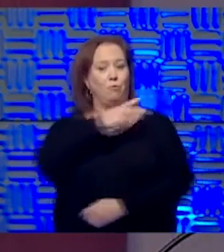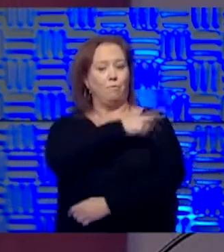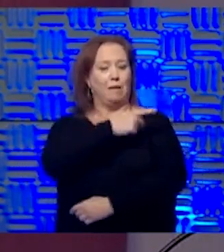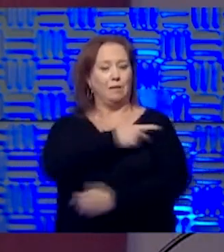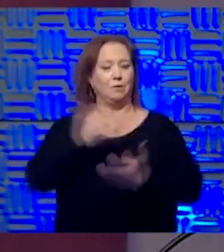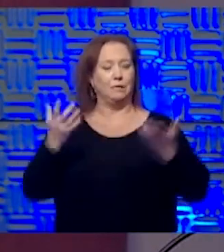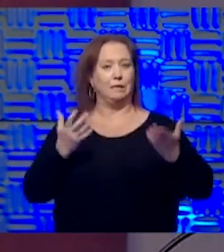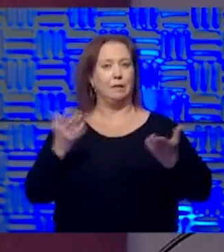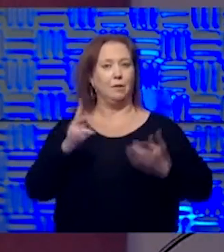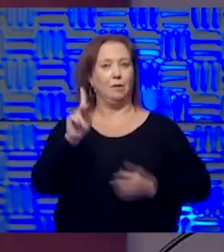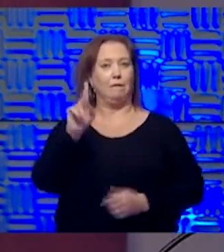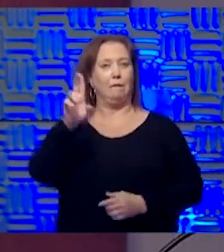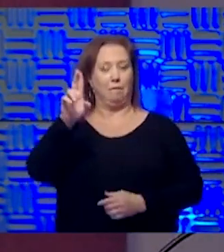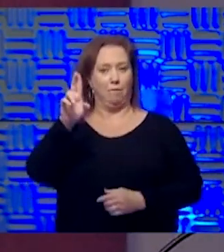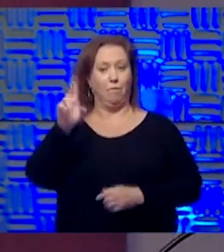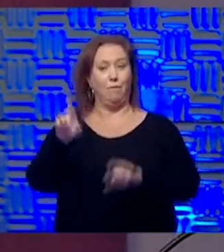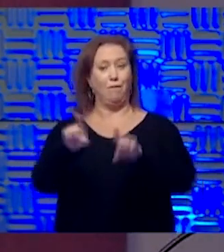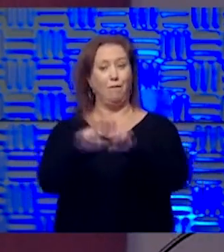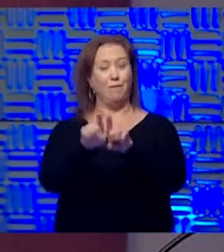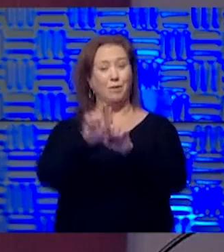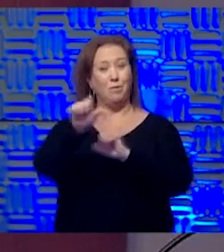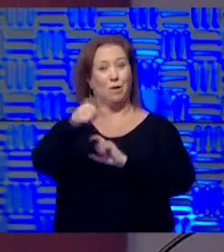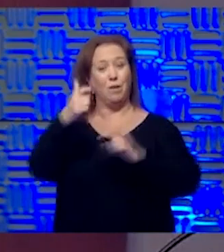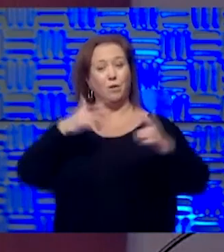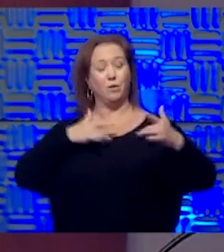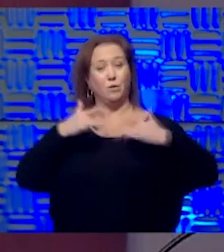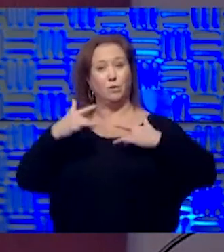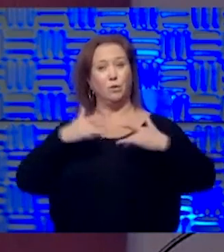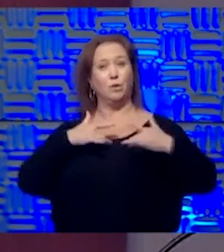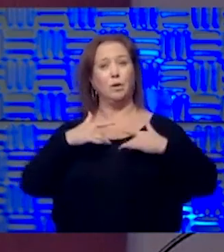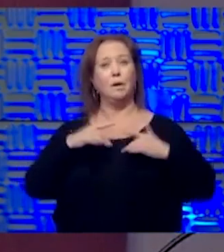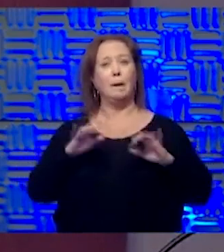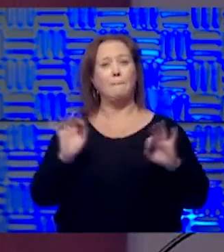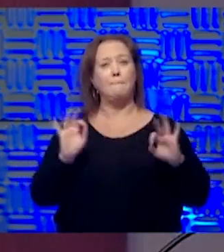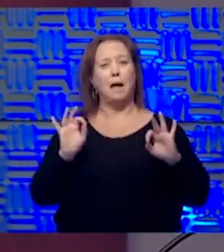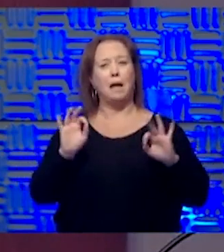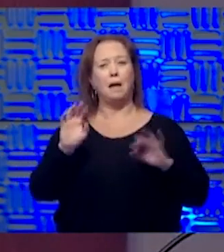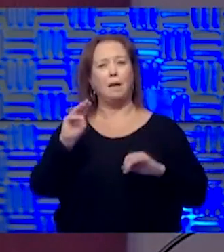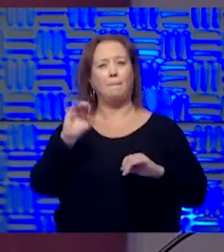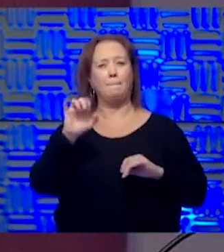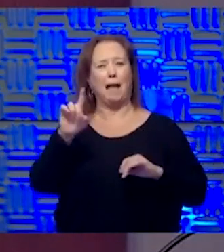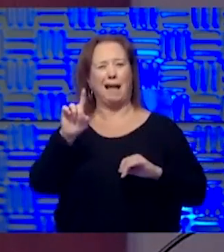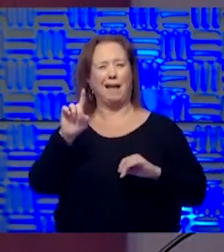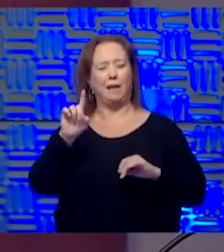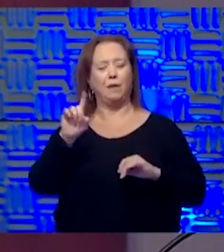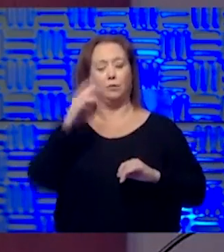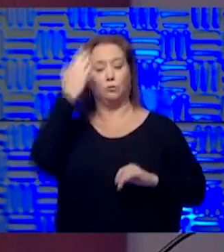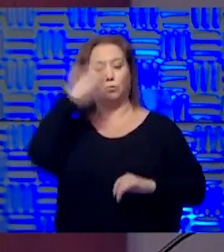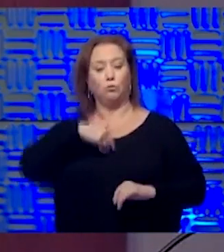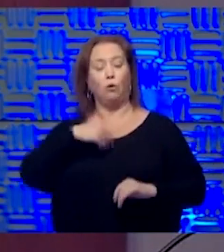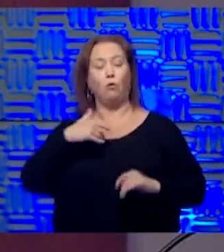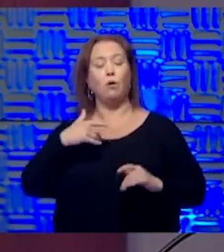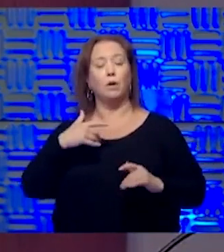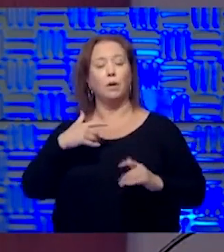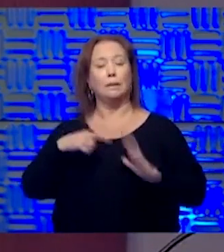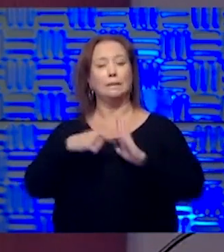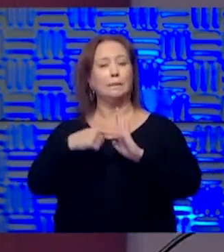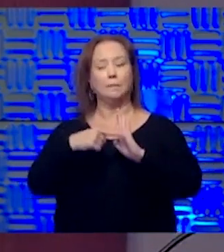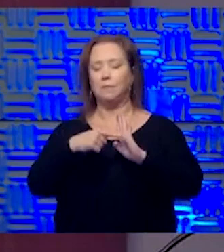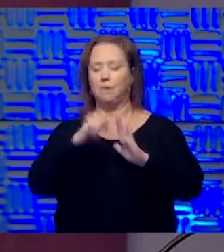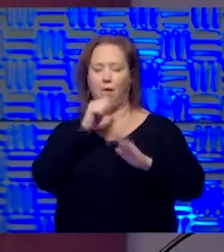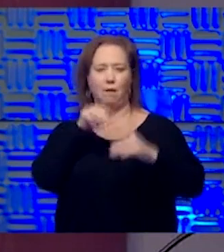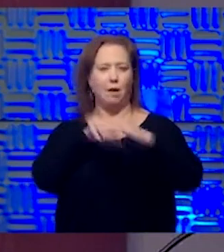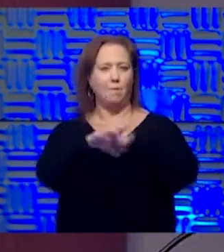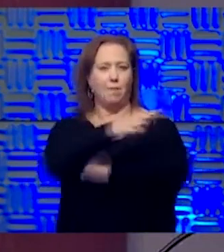hospital. Also concerning is patients with mild to moderate stroke are not seeking medical attention. That